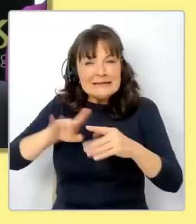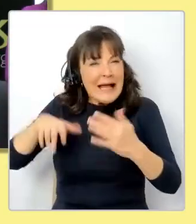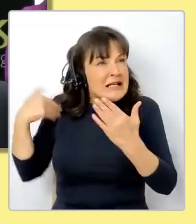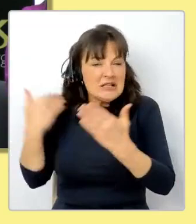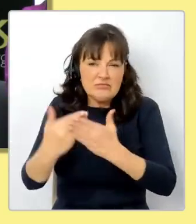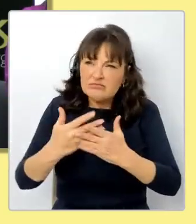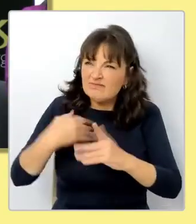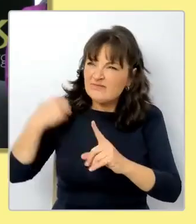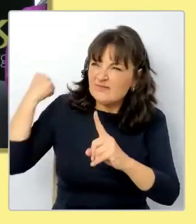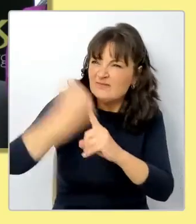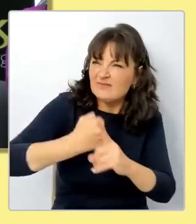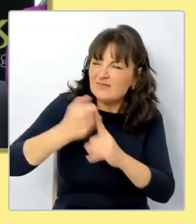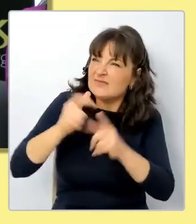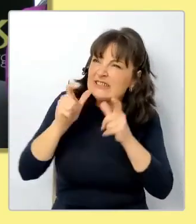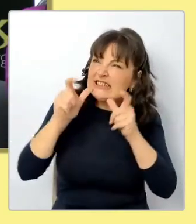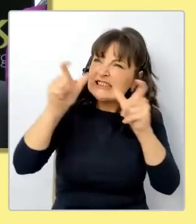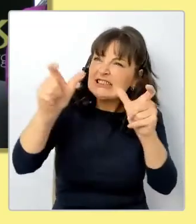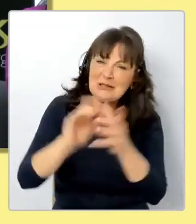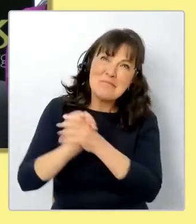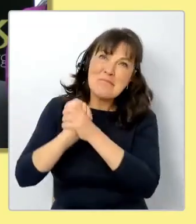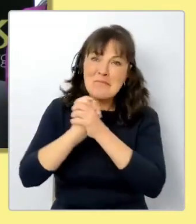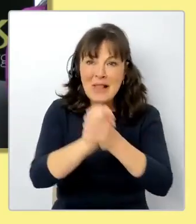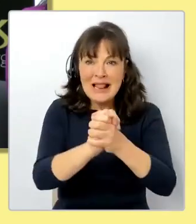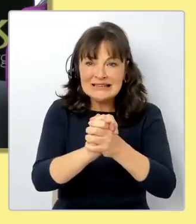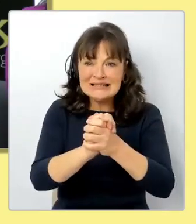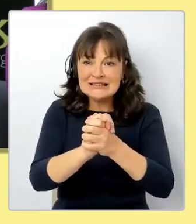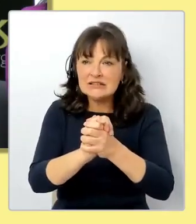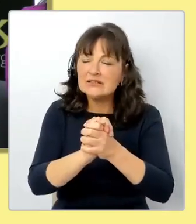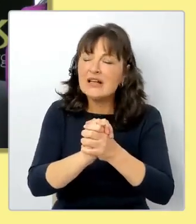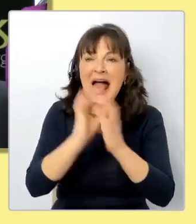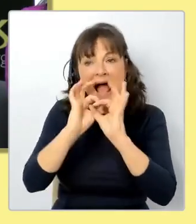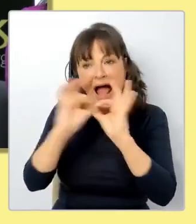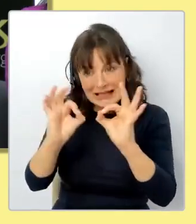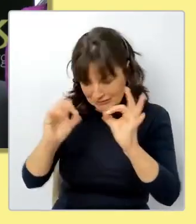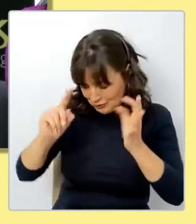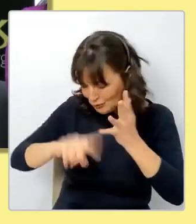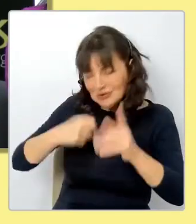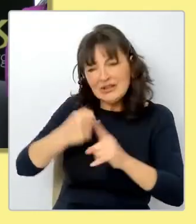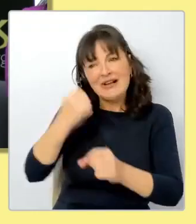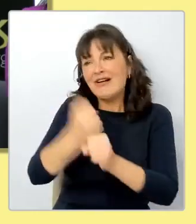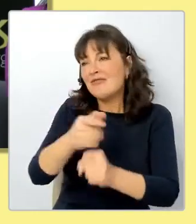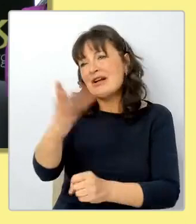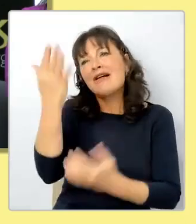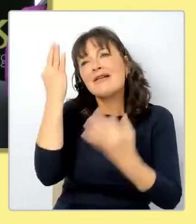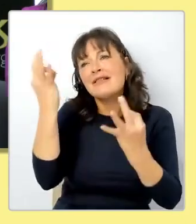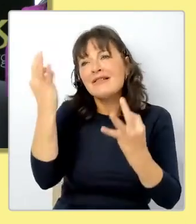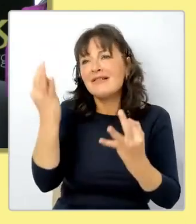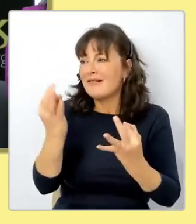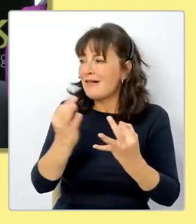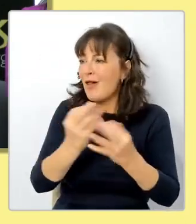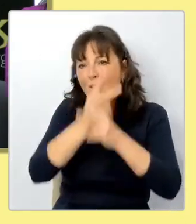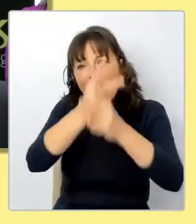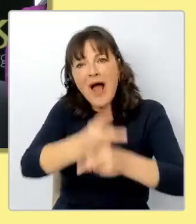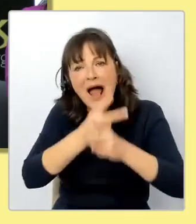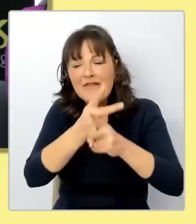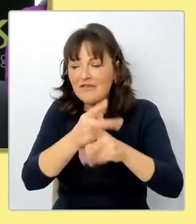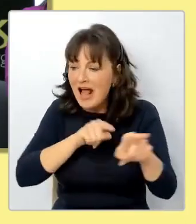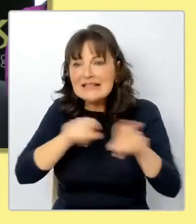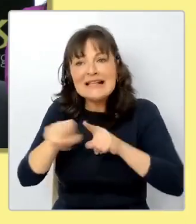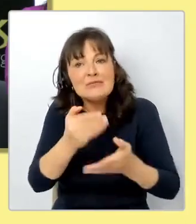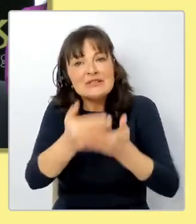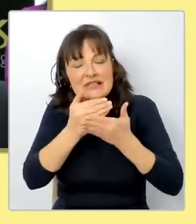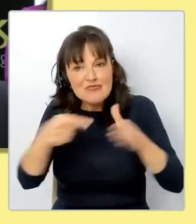advocating, pleading for the UK government to do right by our refugees and asylum seekers. In fact, I remember, I can see